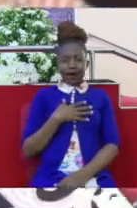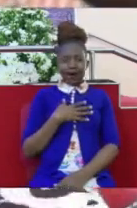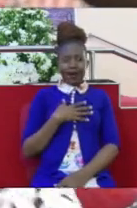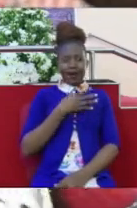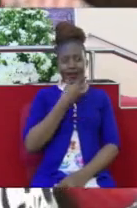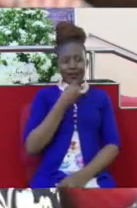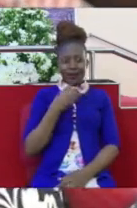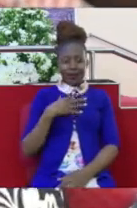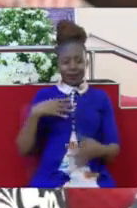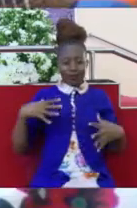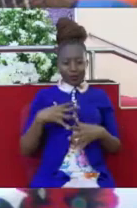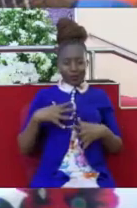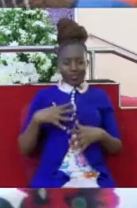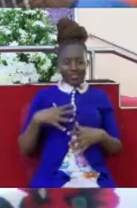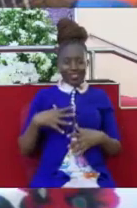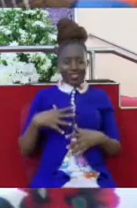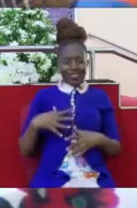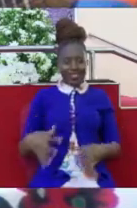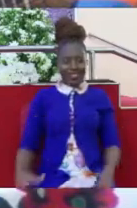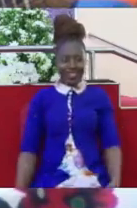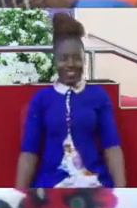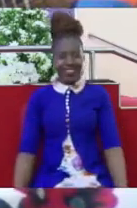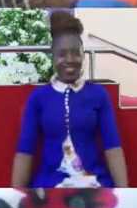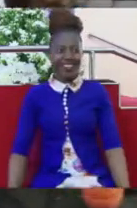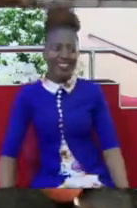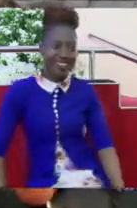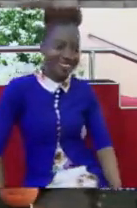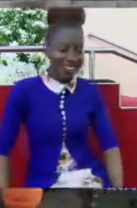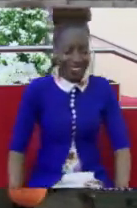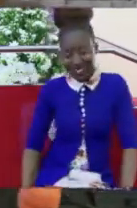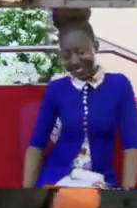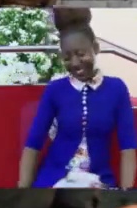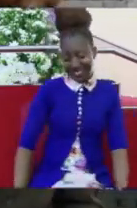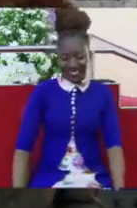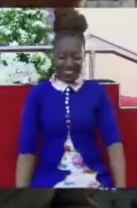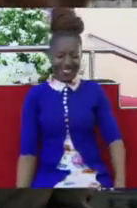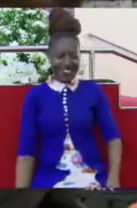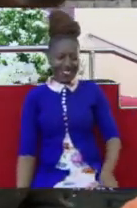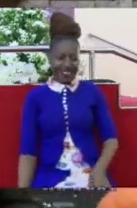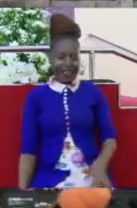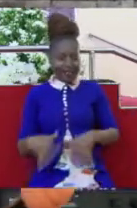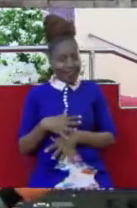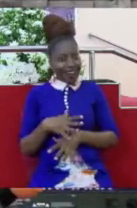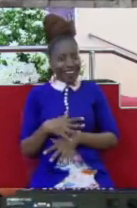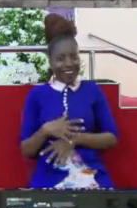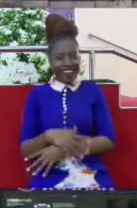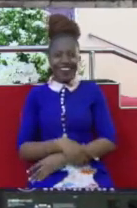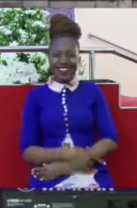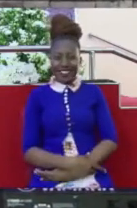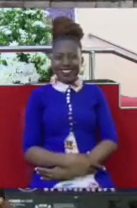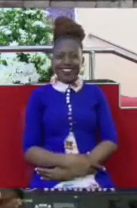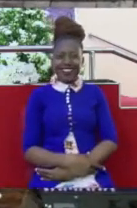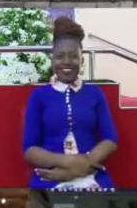Do you know I can't, I don't know how to translate that, but it seems to work in any language. Oh! The eyes